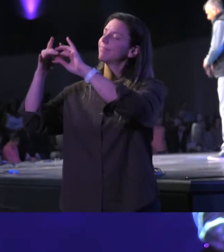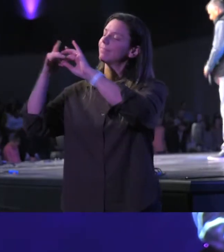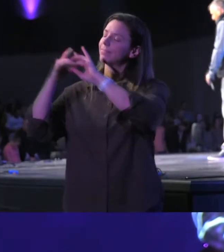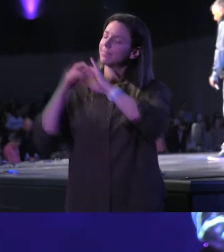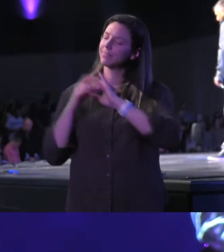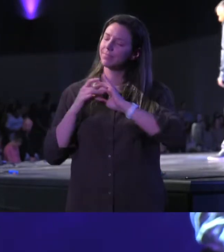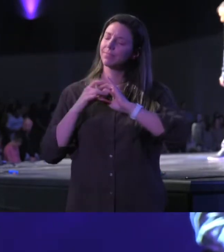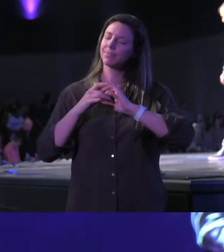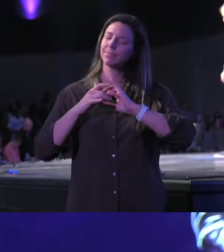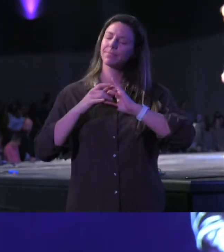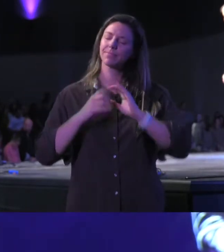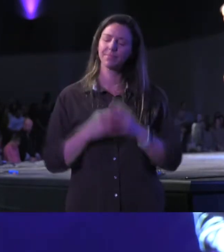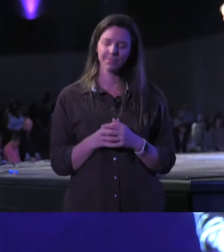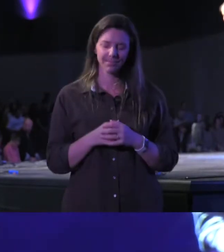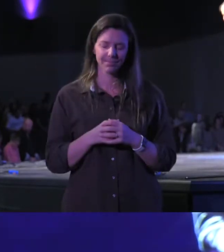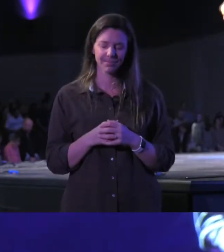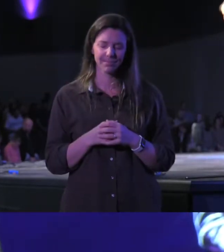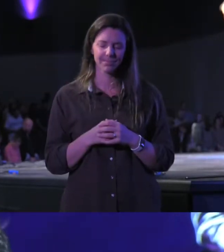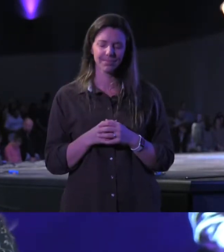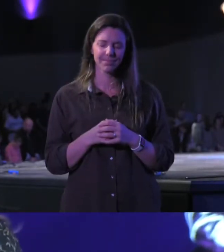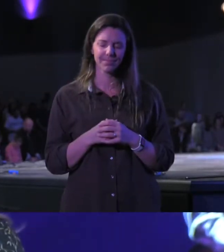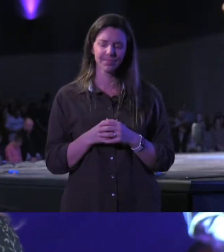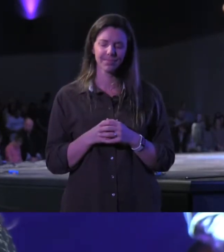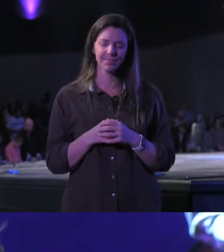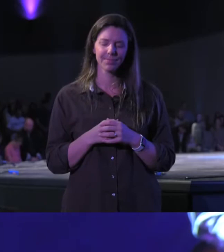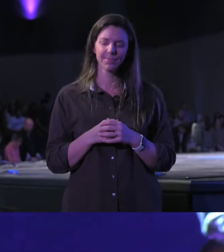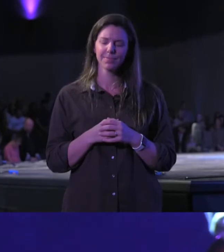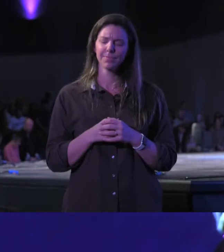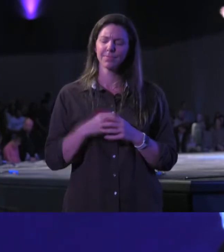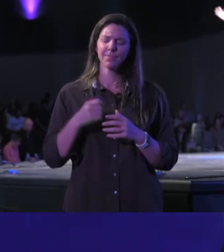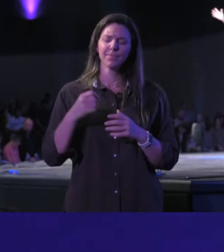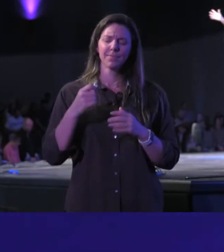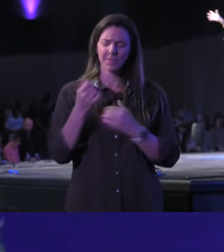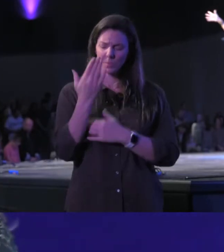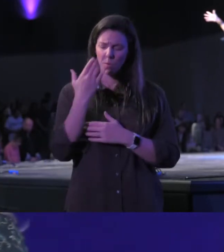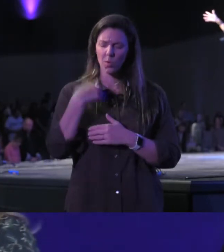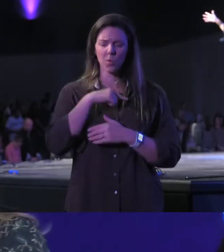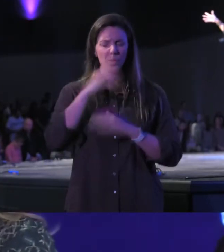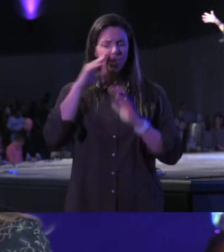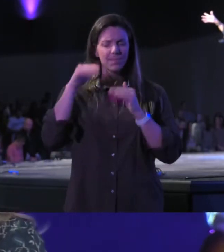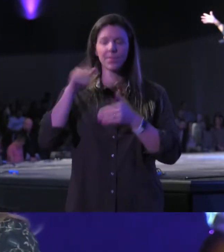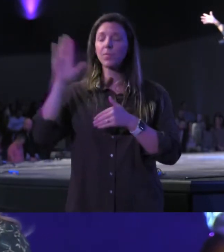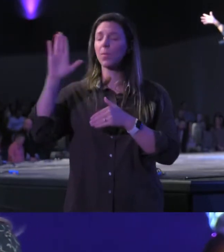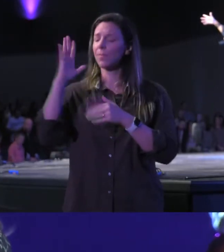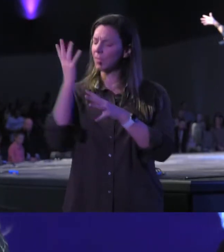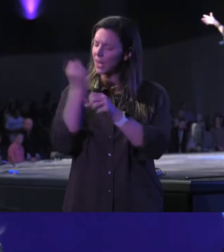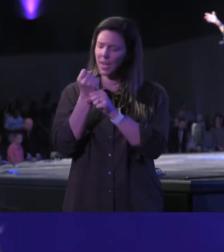Father, let all else fall away this morning as we focus in on your faithfulness, your